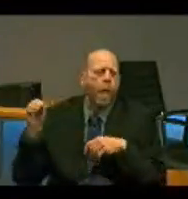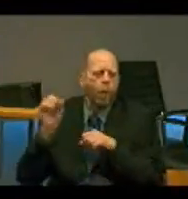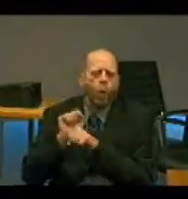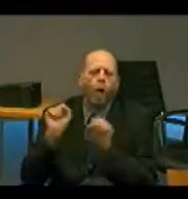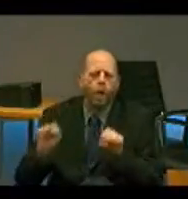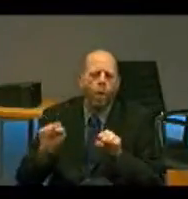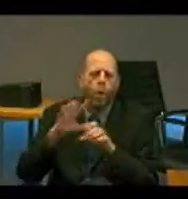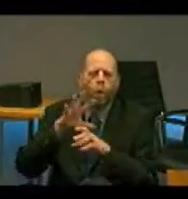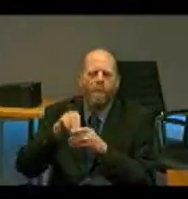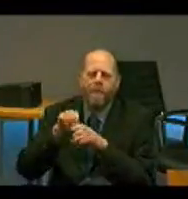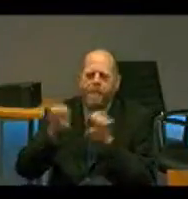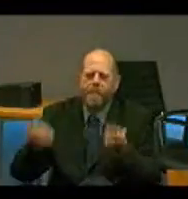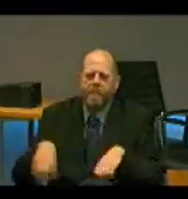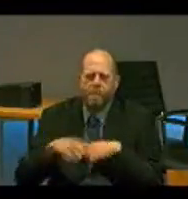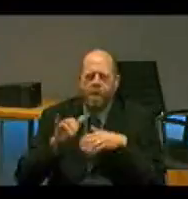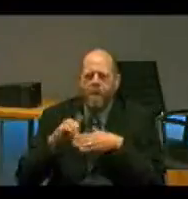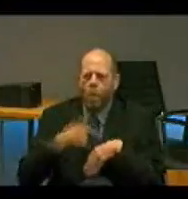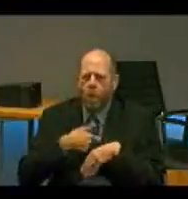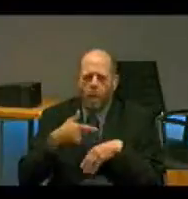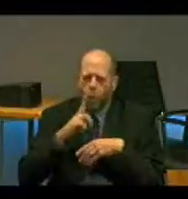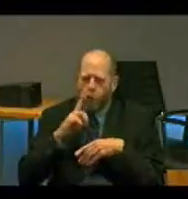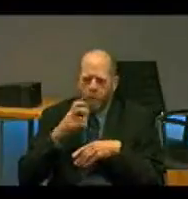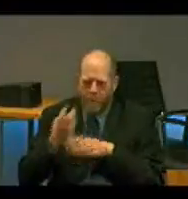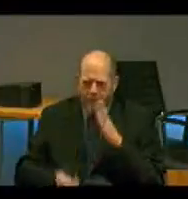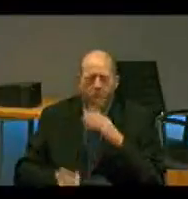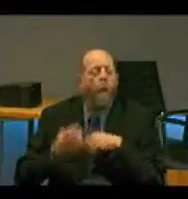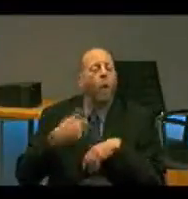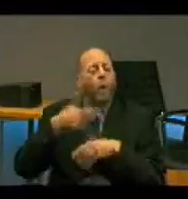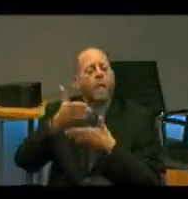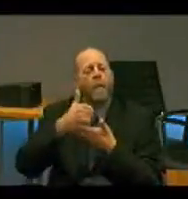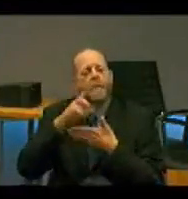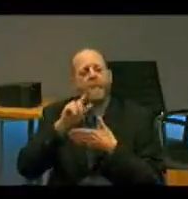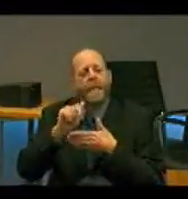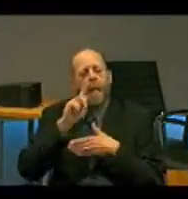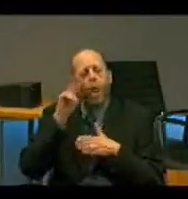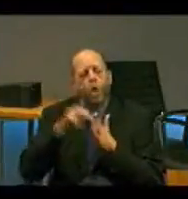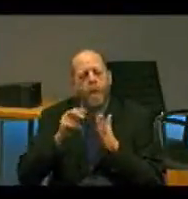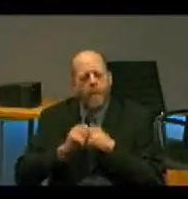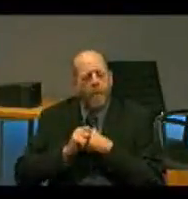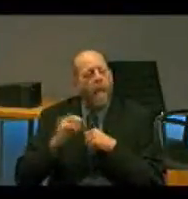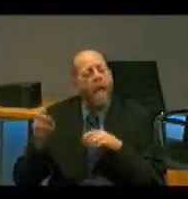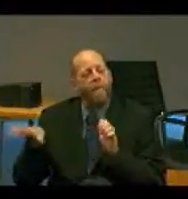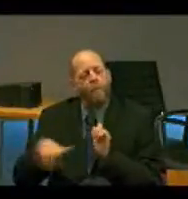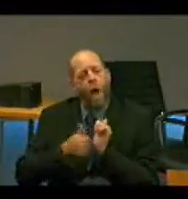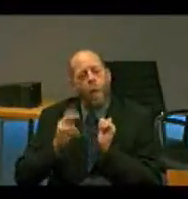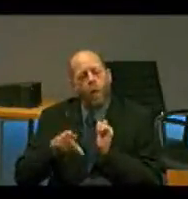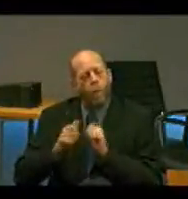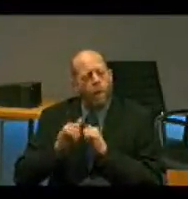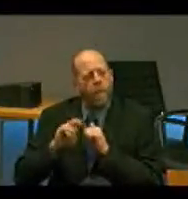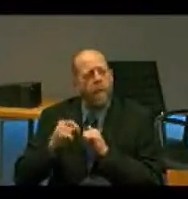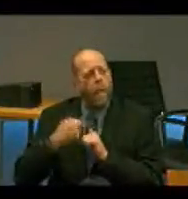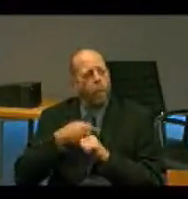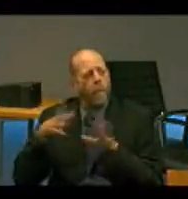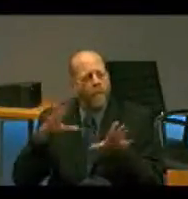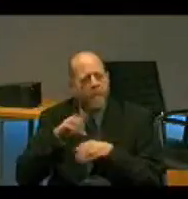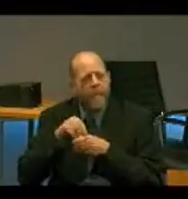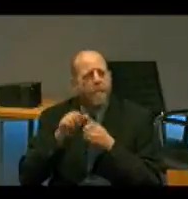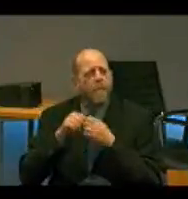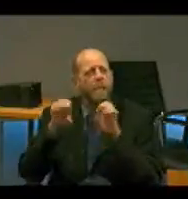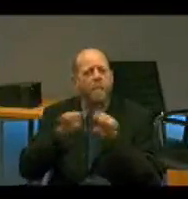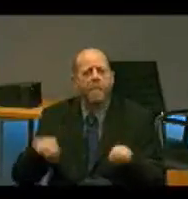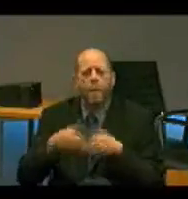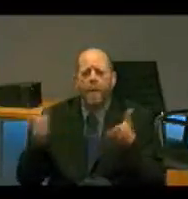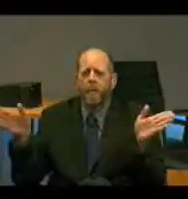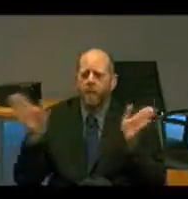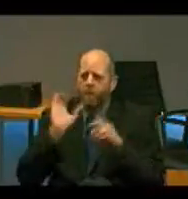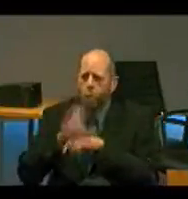workable within the systems that we were working with. We collected data and looked at it and followed up on it. And we engaged in systemic